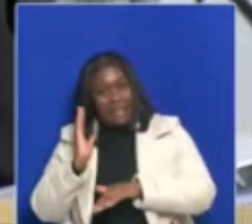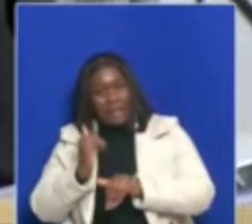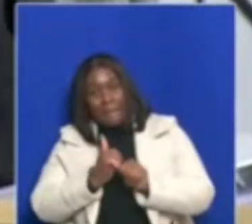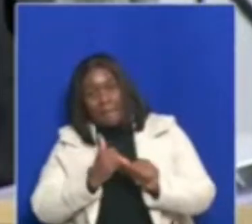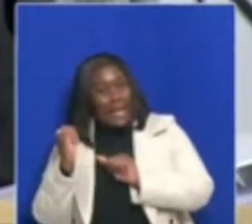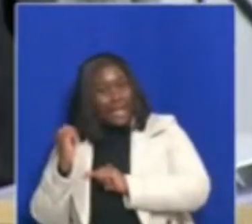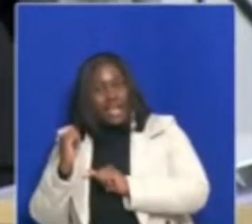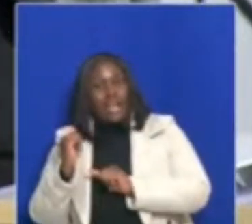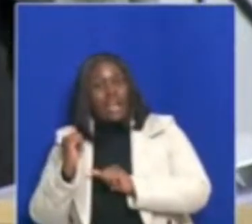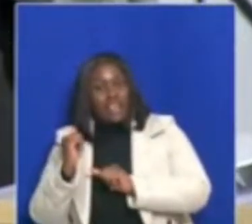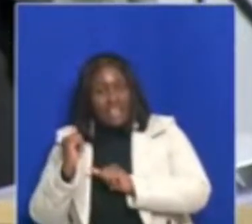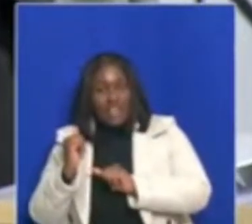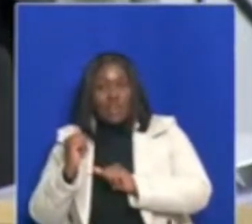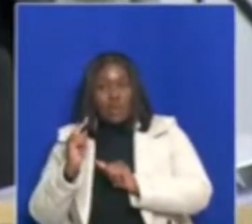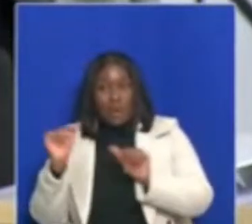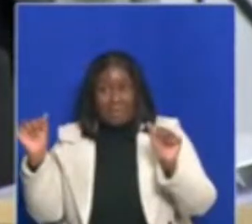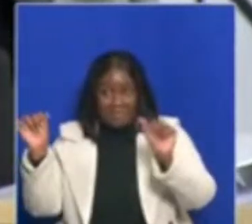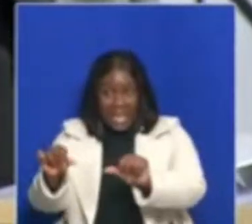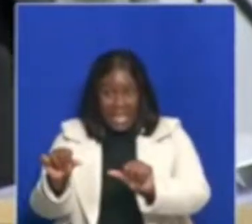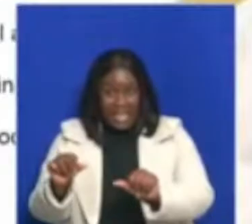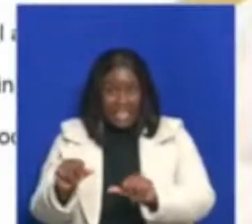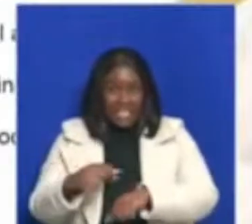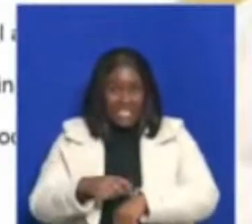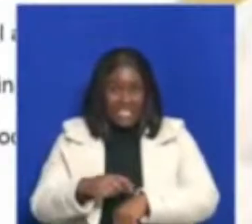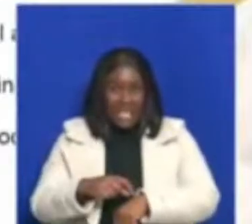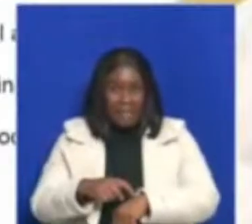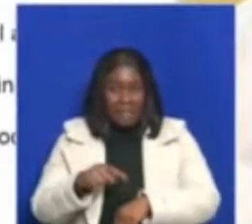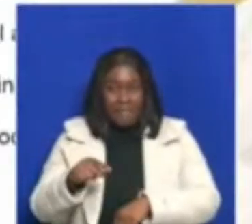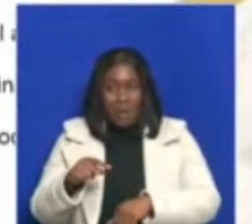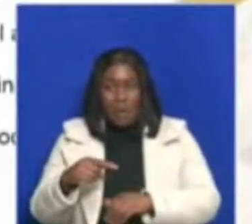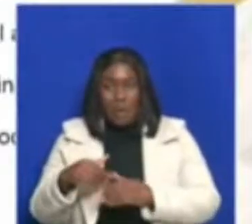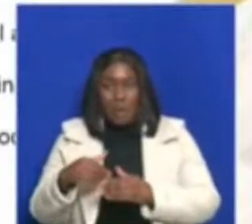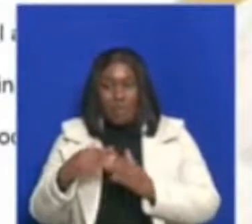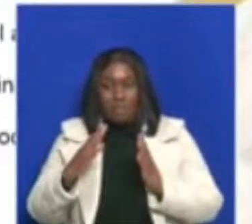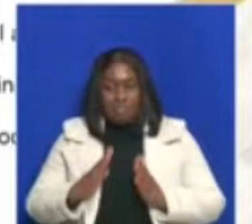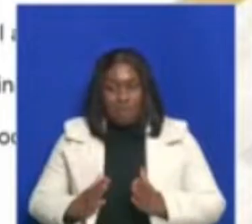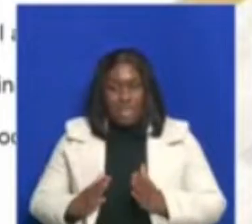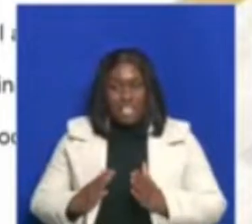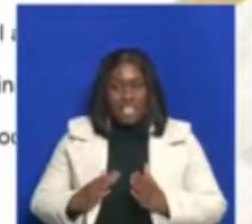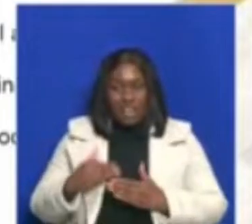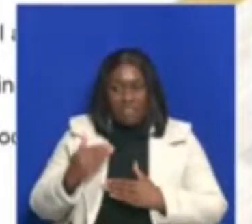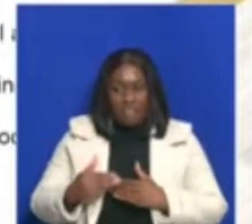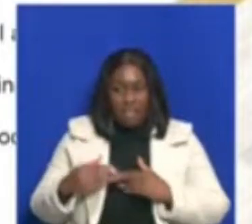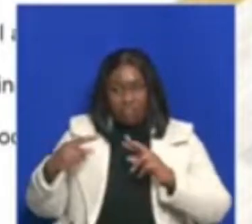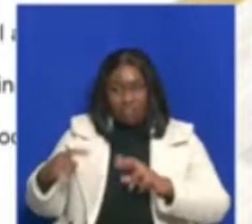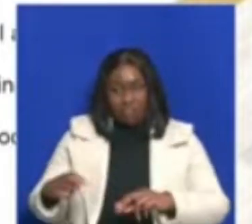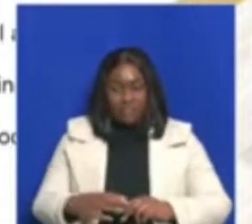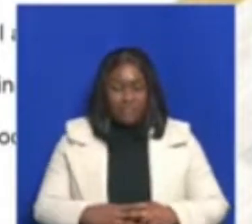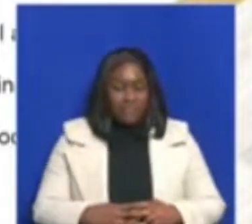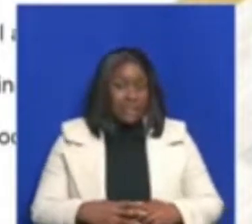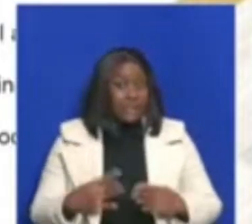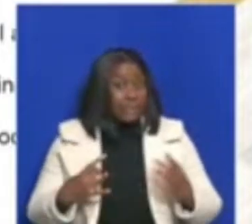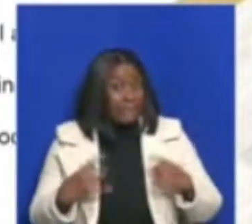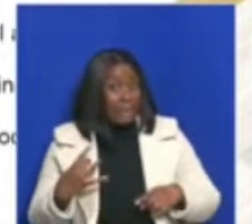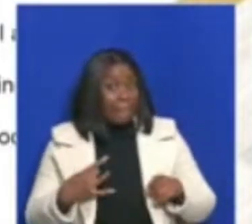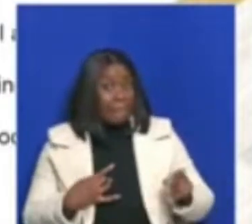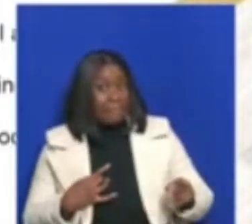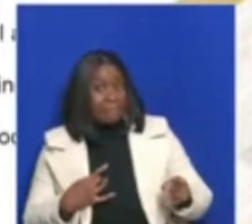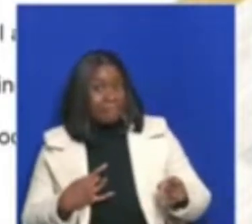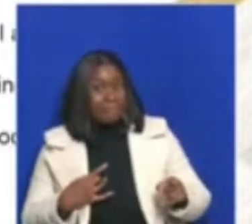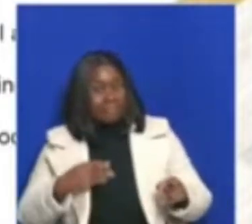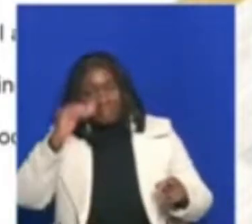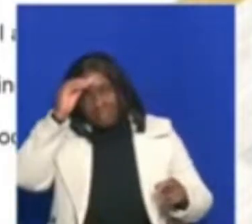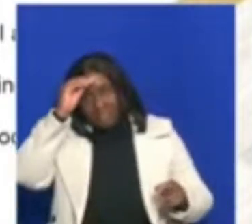postmortem. In some cases, SAPS officials deliberately delay the contacting of IPID officials,